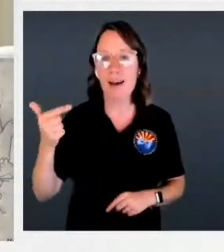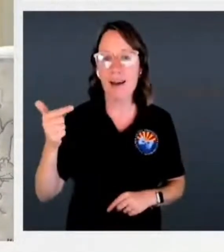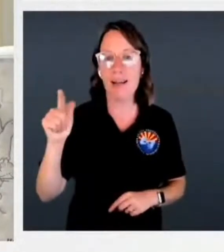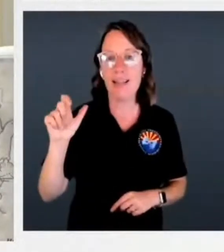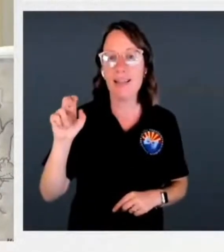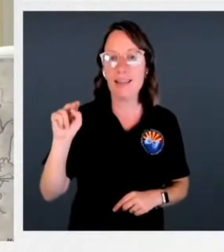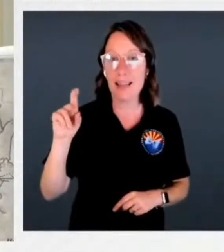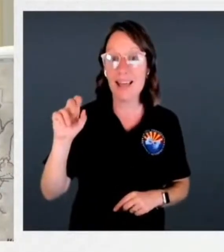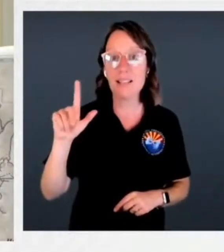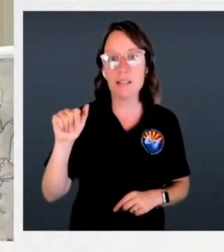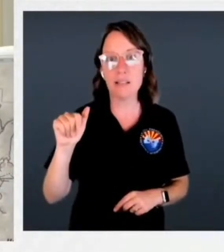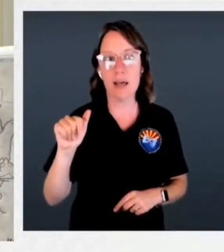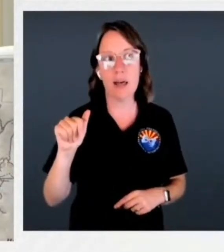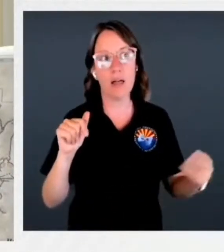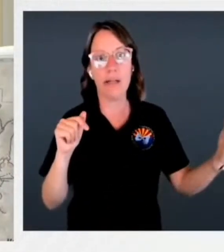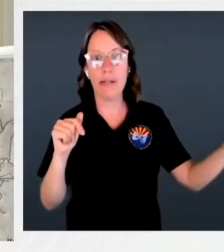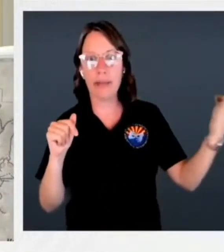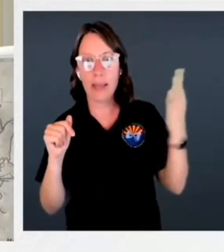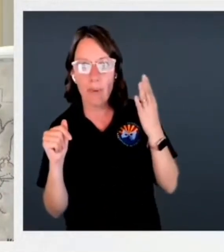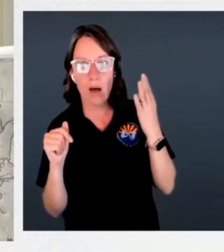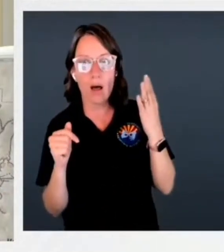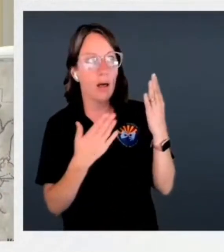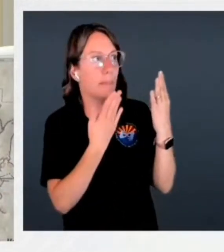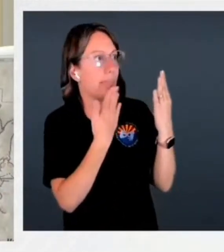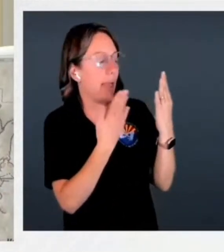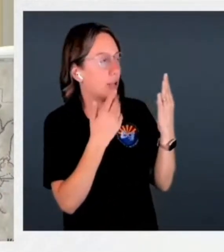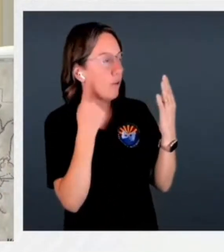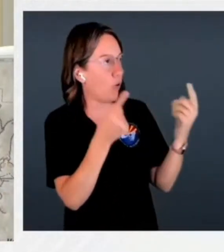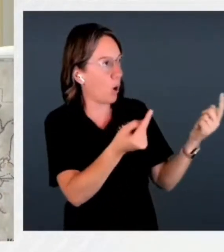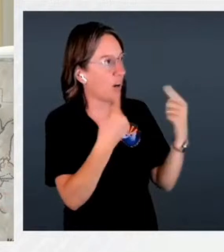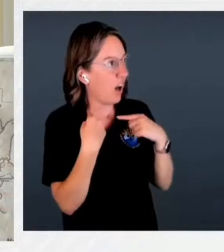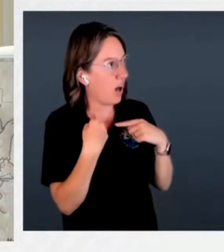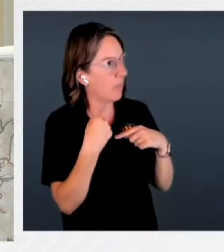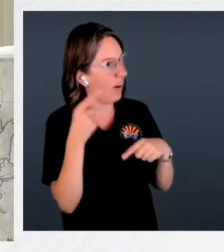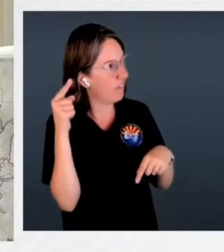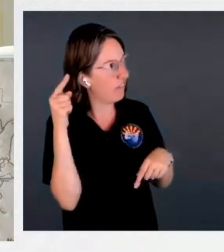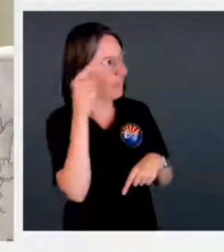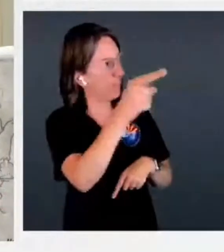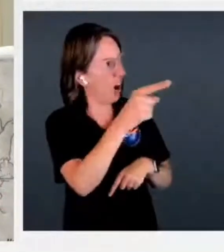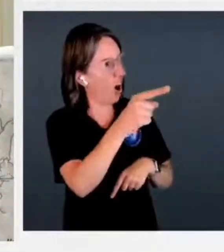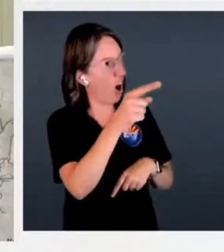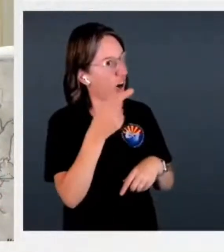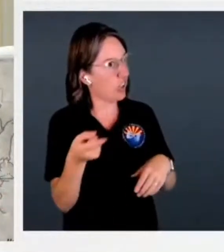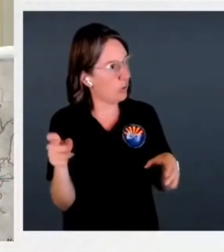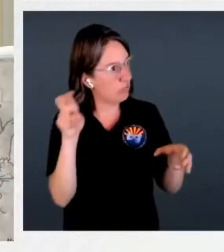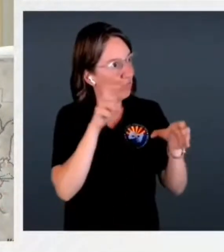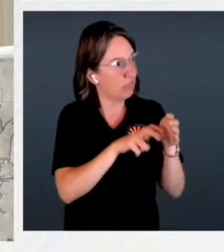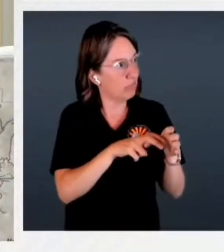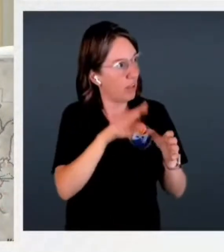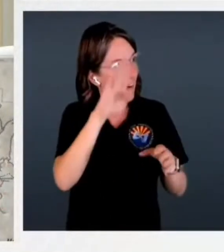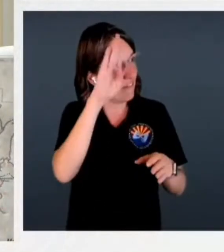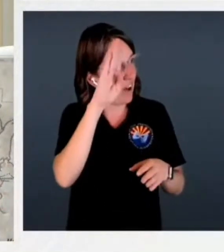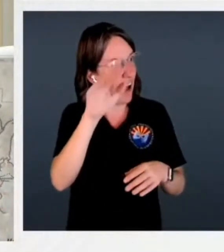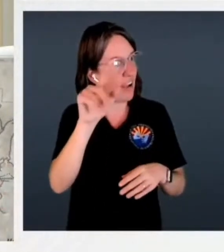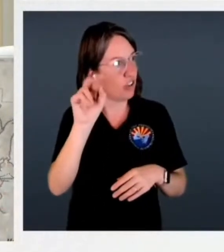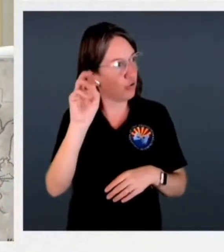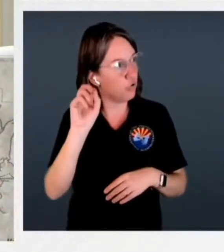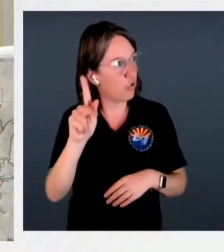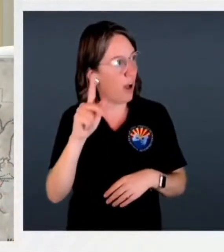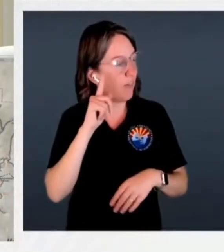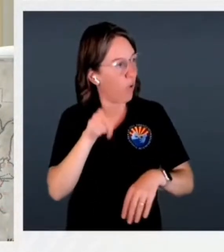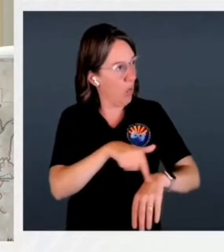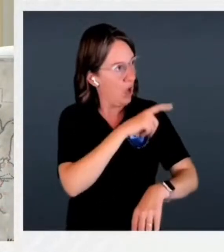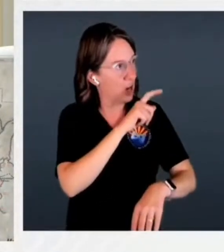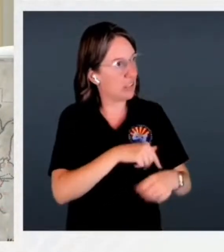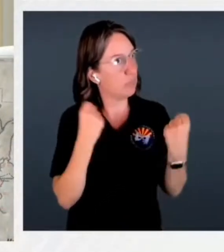pretty long ride on a fire engine. They said, hey, no problem, they need help up here, and this is what we're going to do. So we're in it to win it, and we're going to be here. We're going to continue